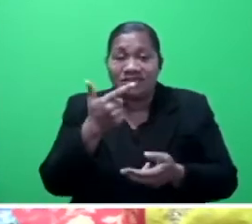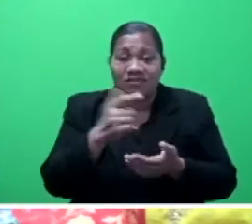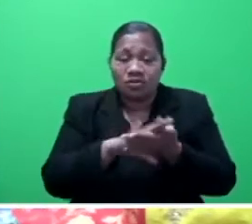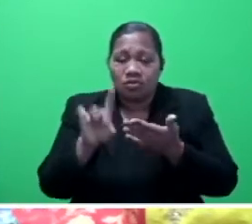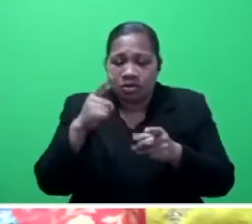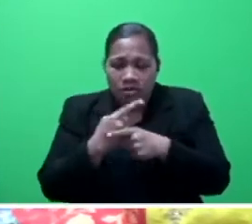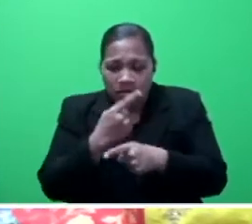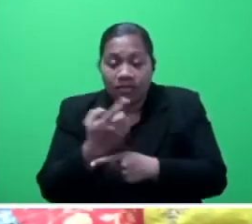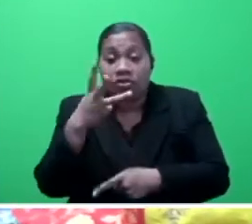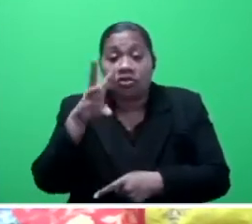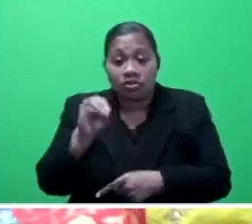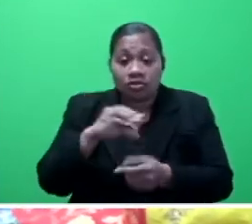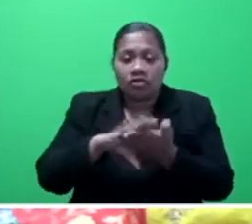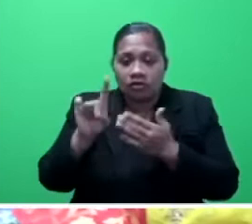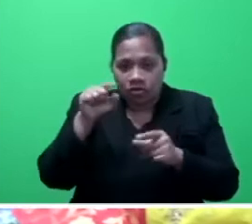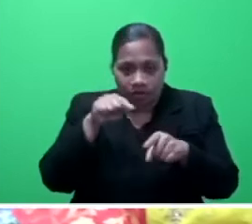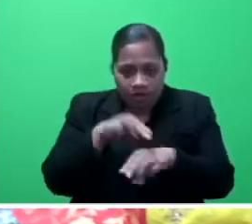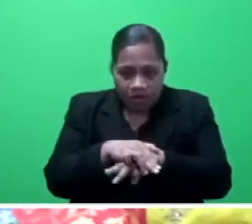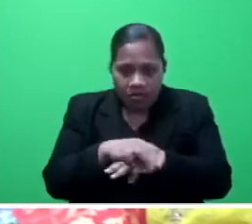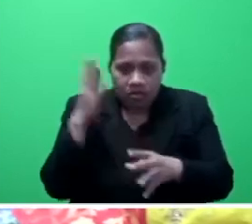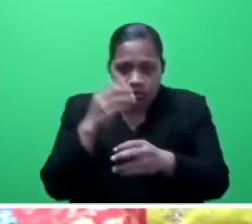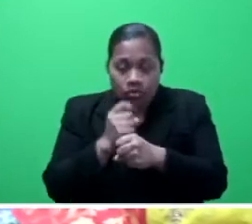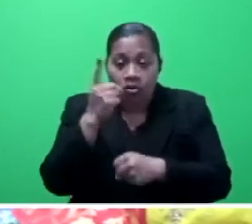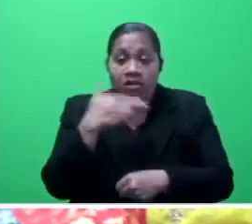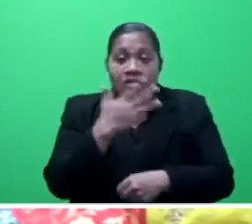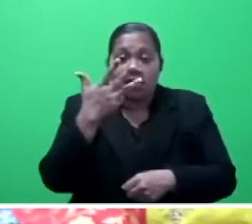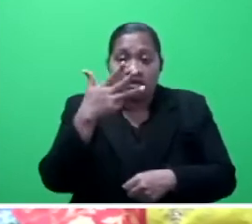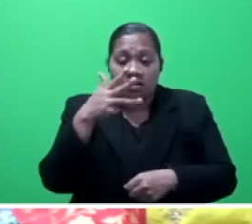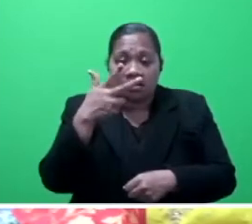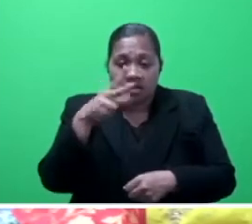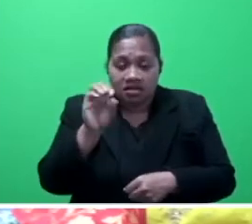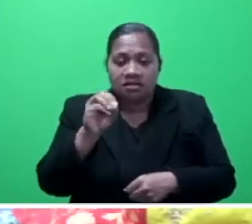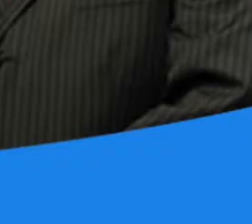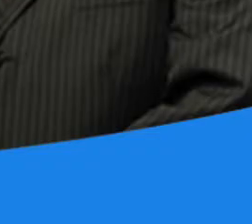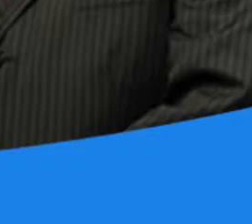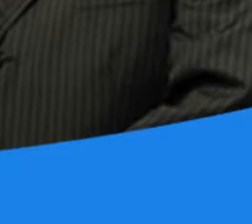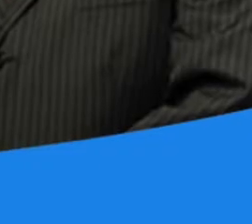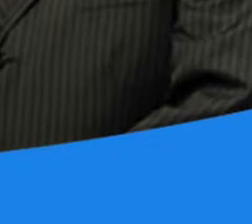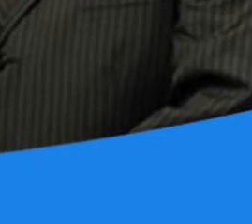around $30 per month, making for a total of $180 per child for the next 6 months.